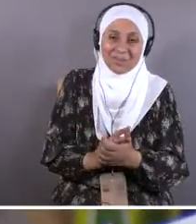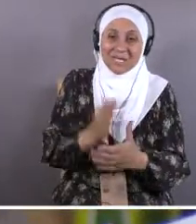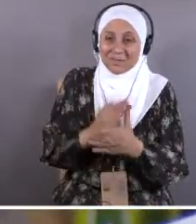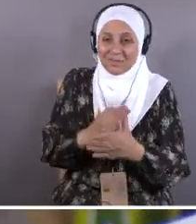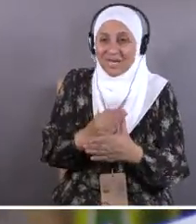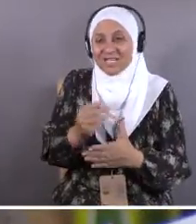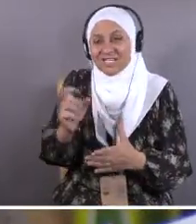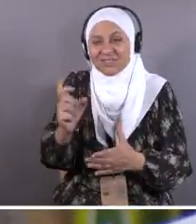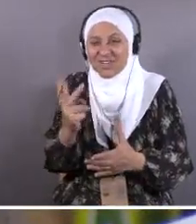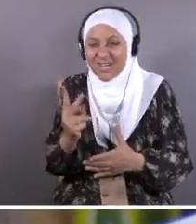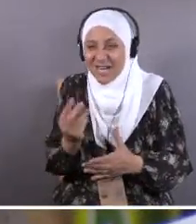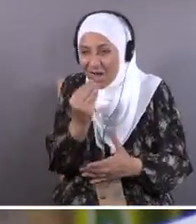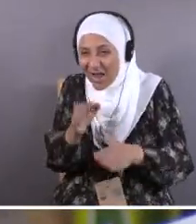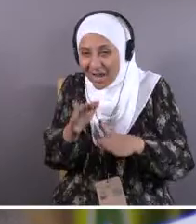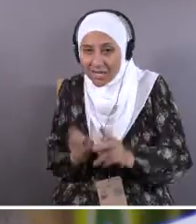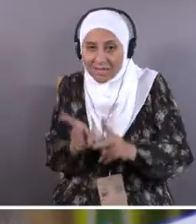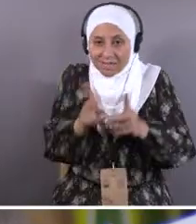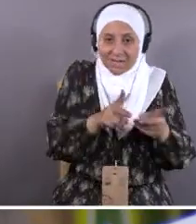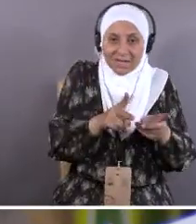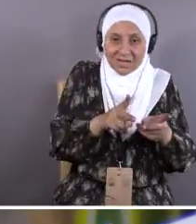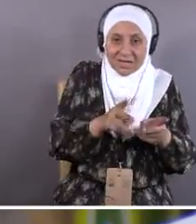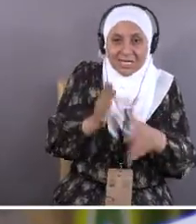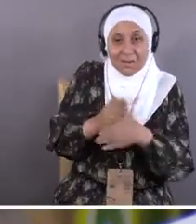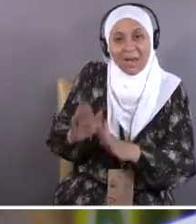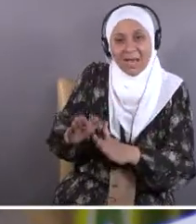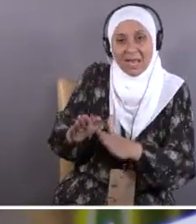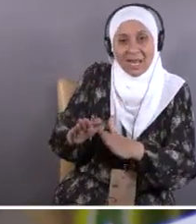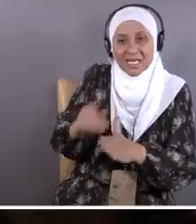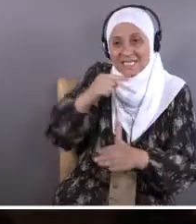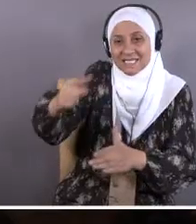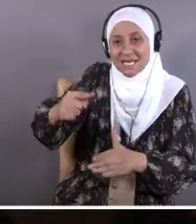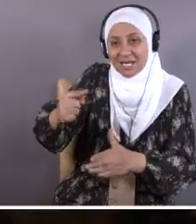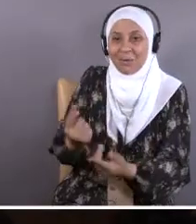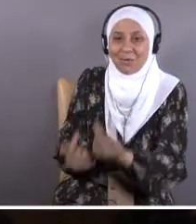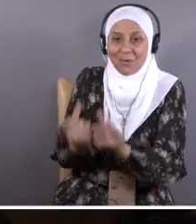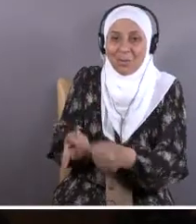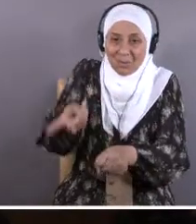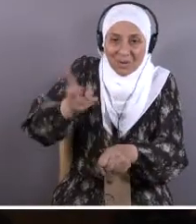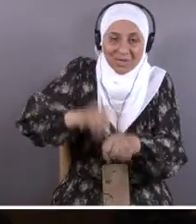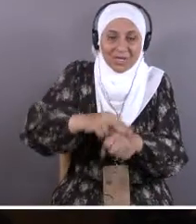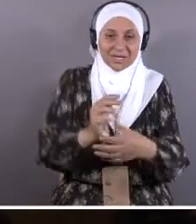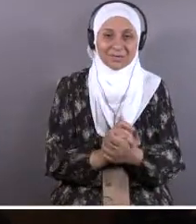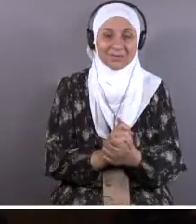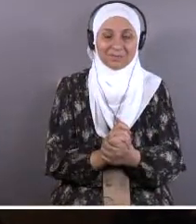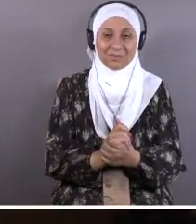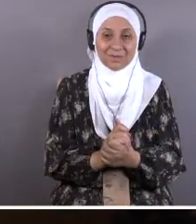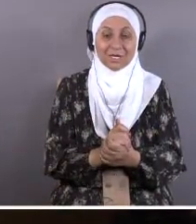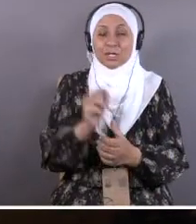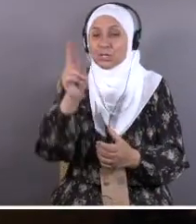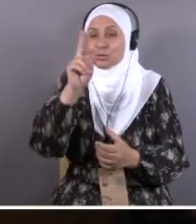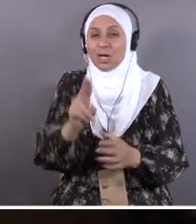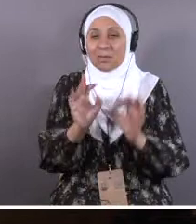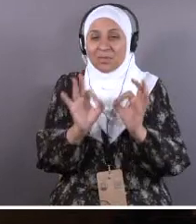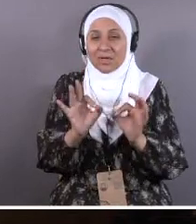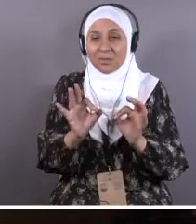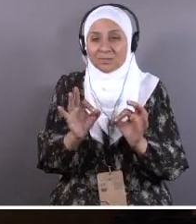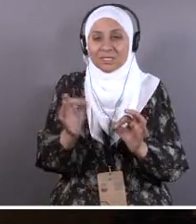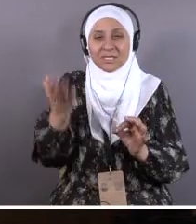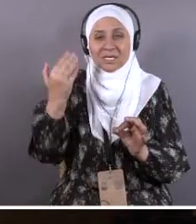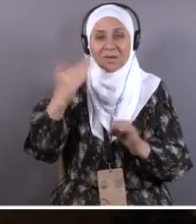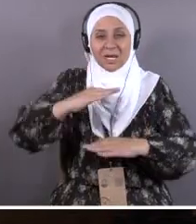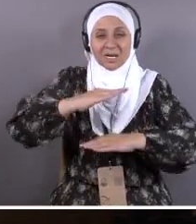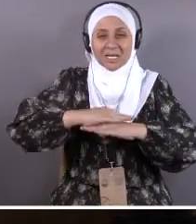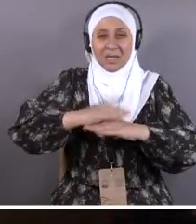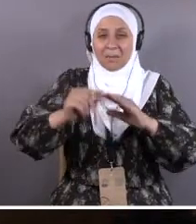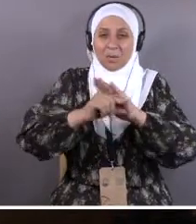the trees have regrown. So we use it to a couple of months and then we go to another place. What are the key traditions